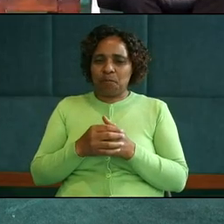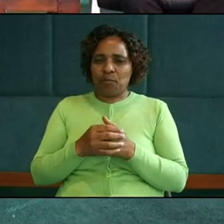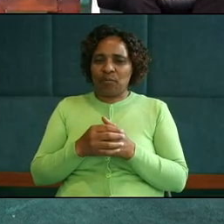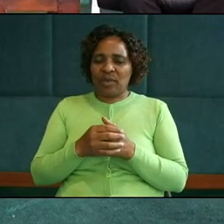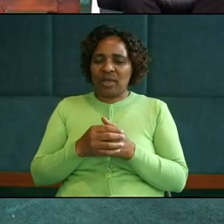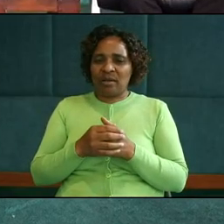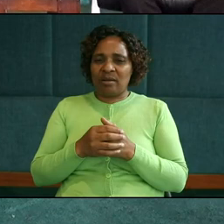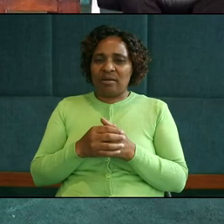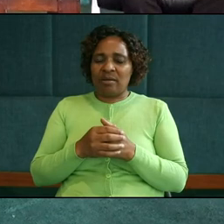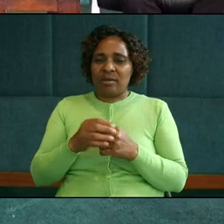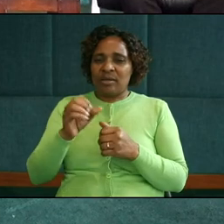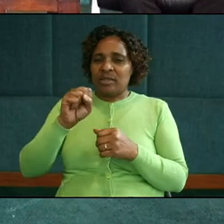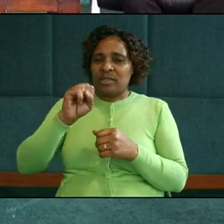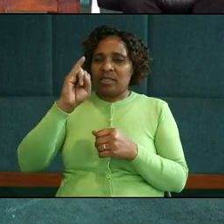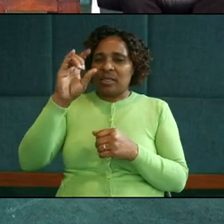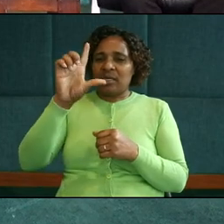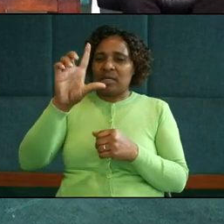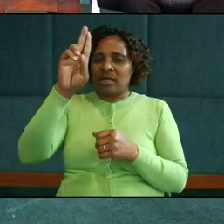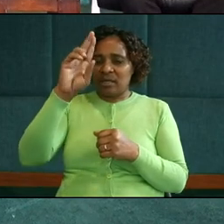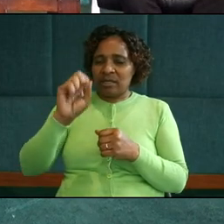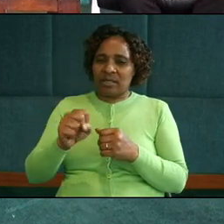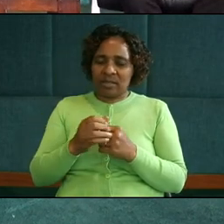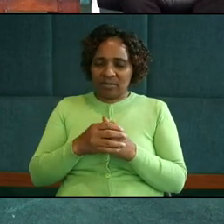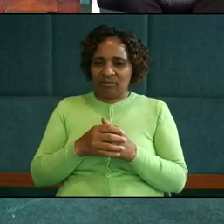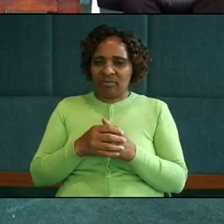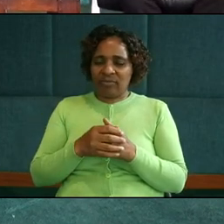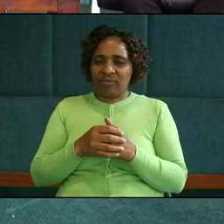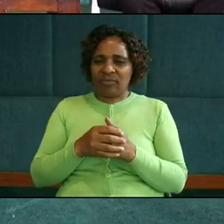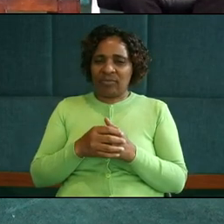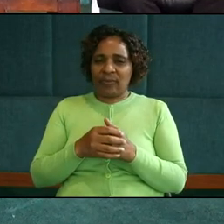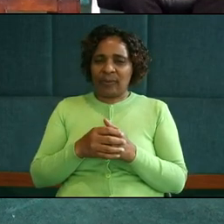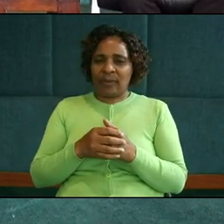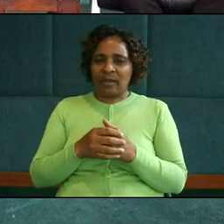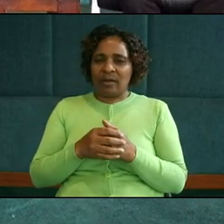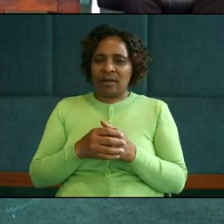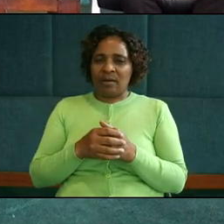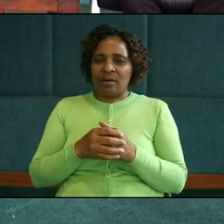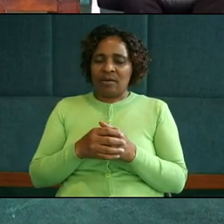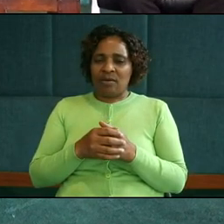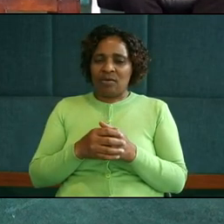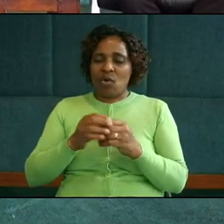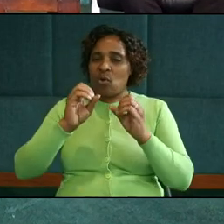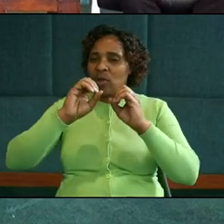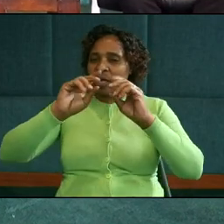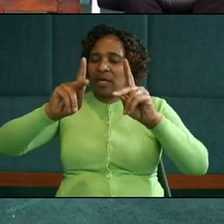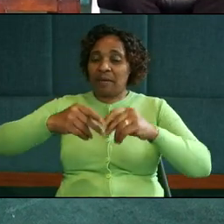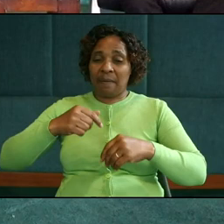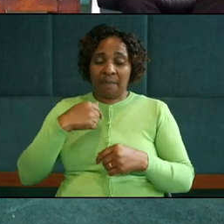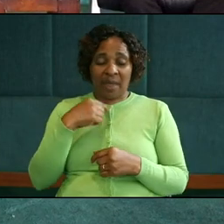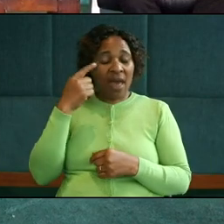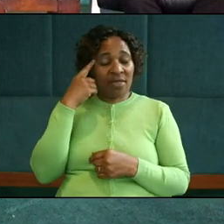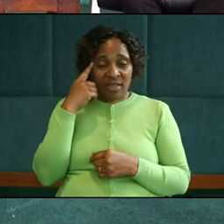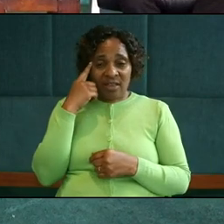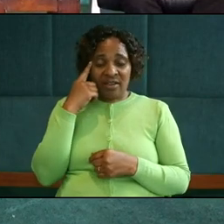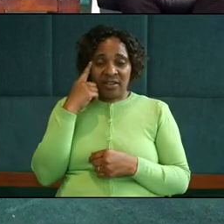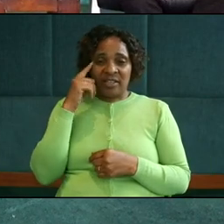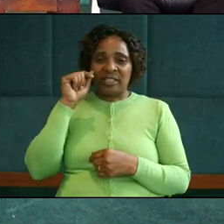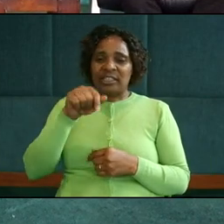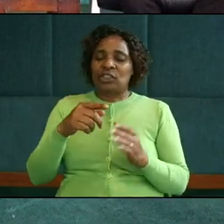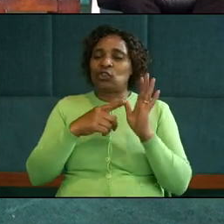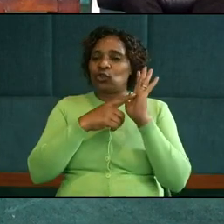Go right ahead, Silas. I think you want to say something. Okay, I think